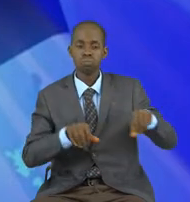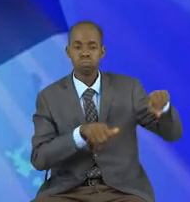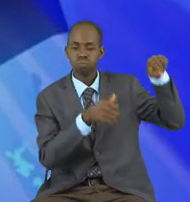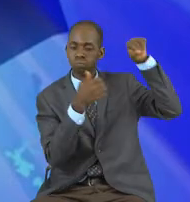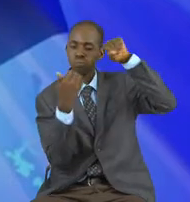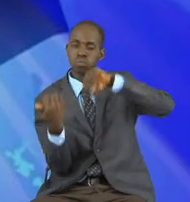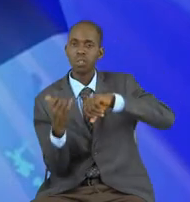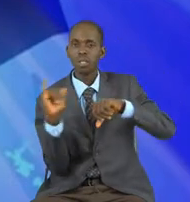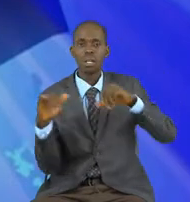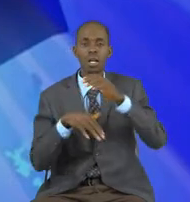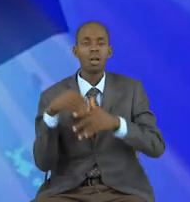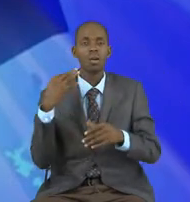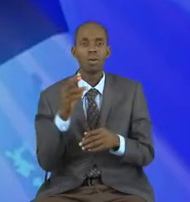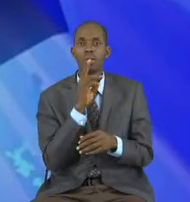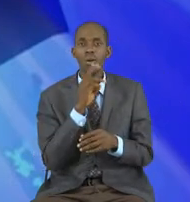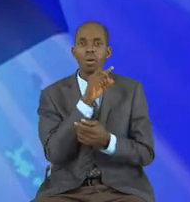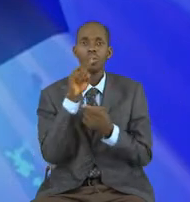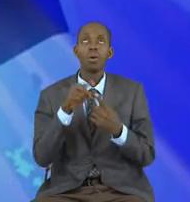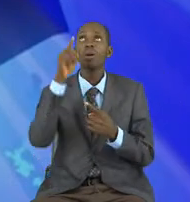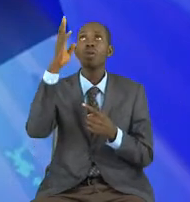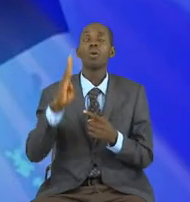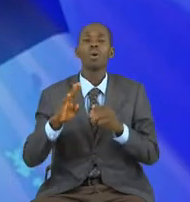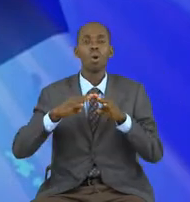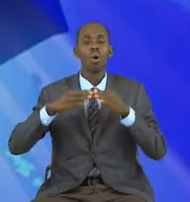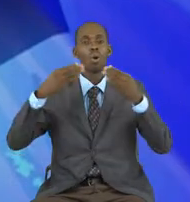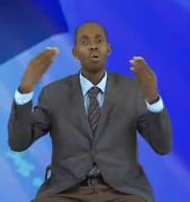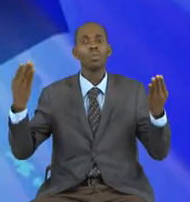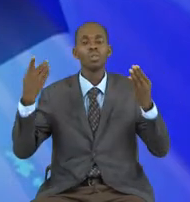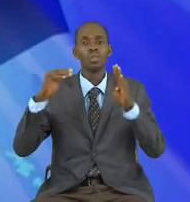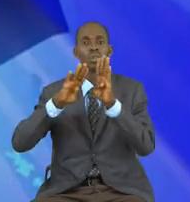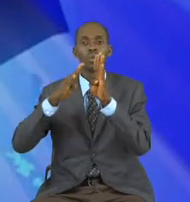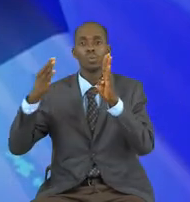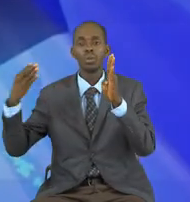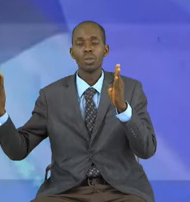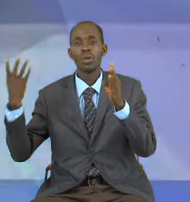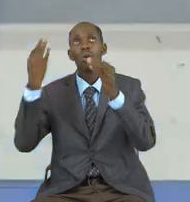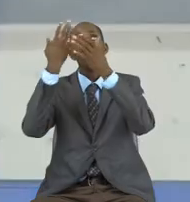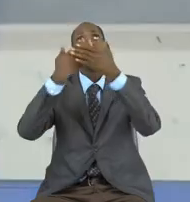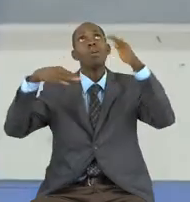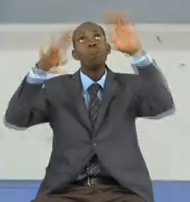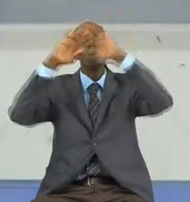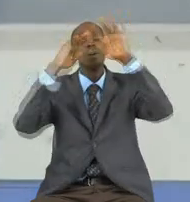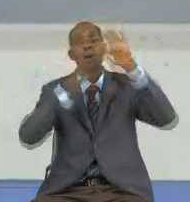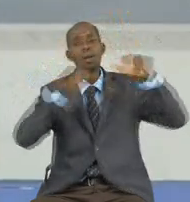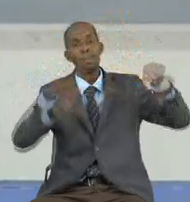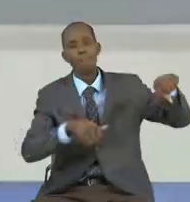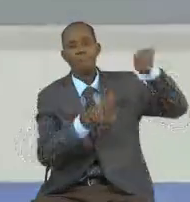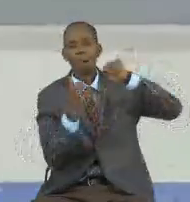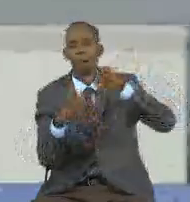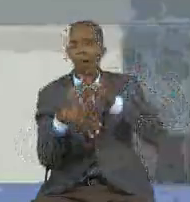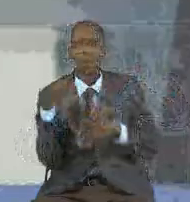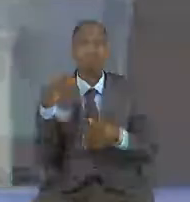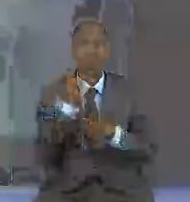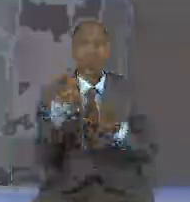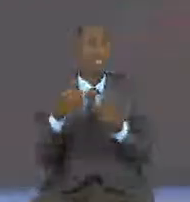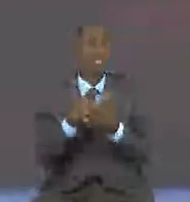the windows of heaven, the doors of heaven, and he pours out. When it's poured out like